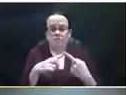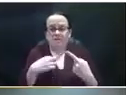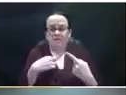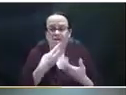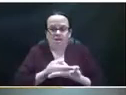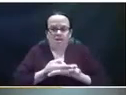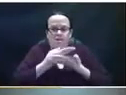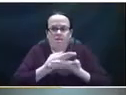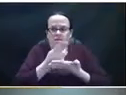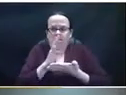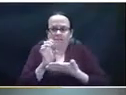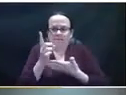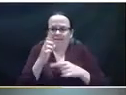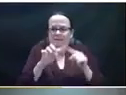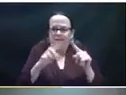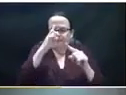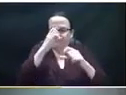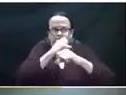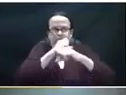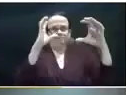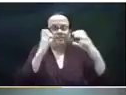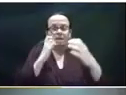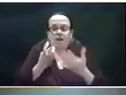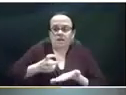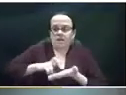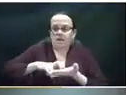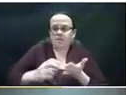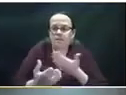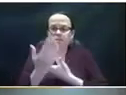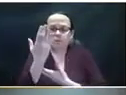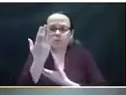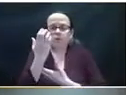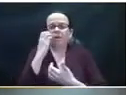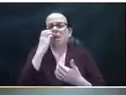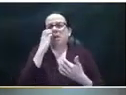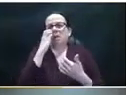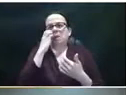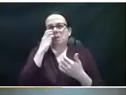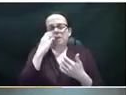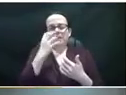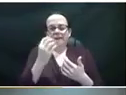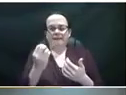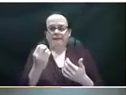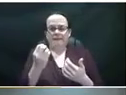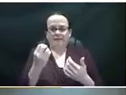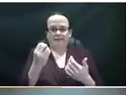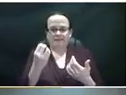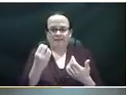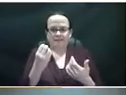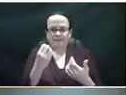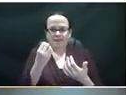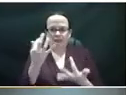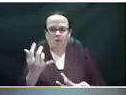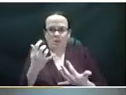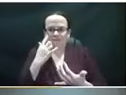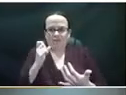night, I count the minutes until, I get up in the morning, and I'm just lying there waiting for my staff to